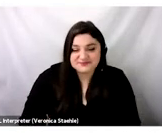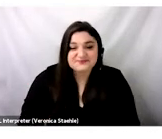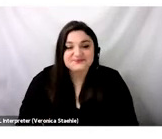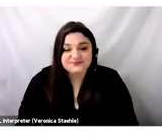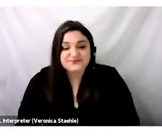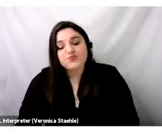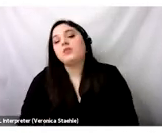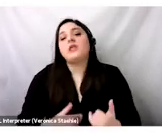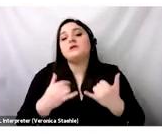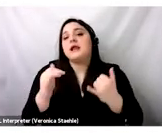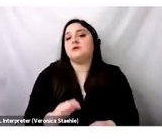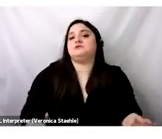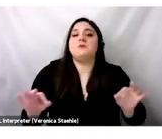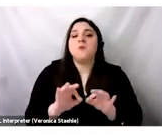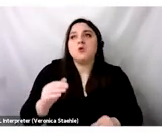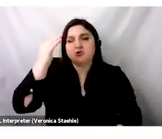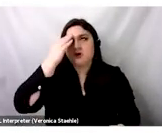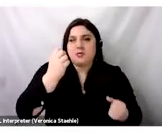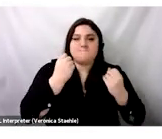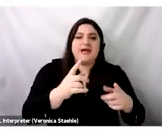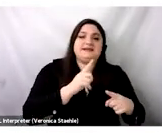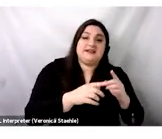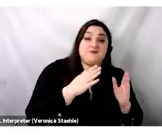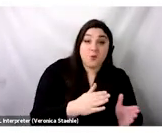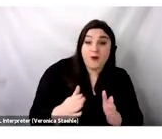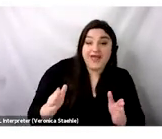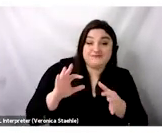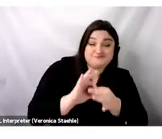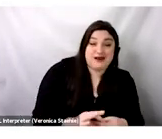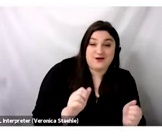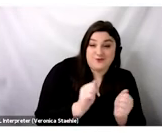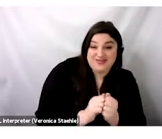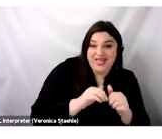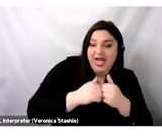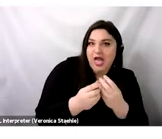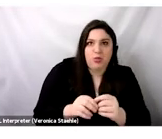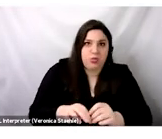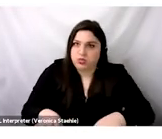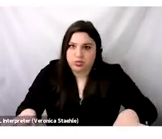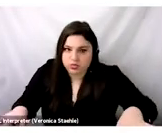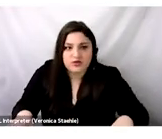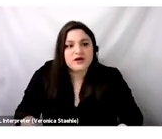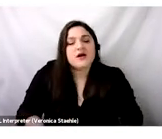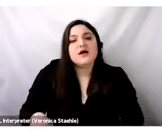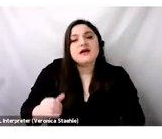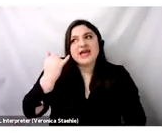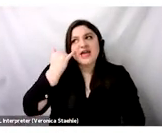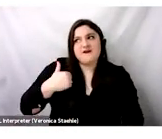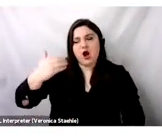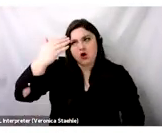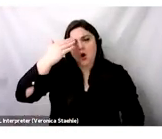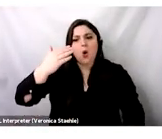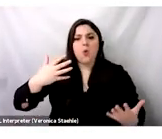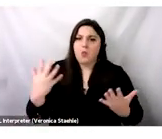what a microplastic is. Now I know that it comes from fossil fuels. But like, how does it